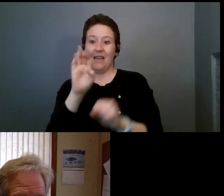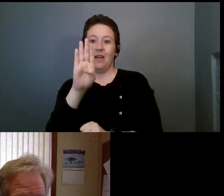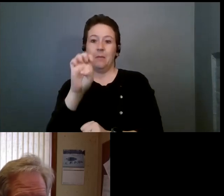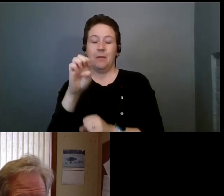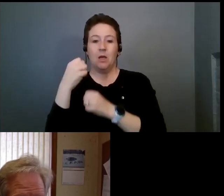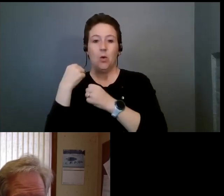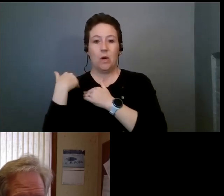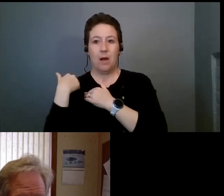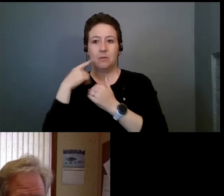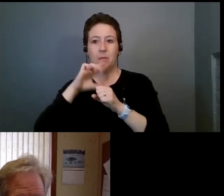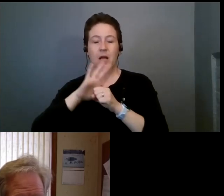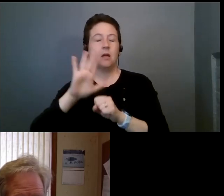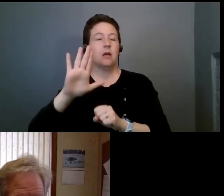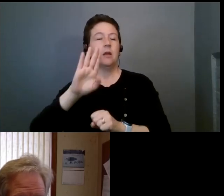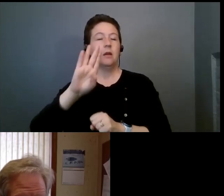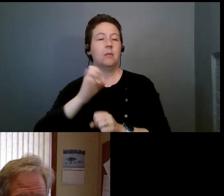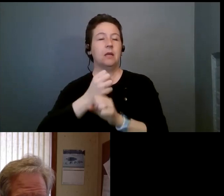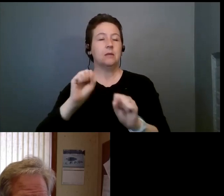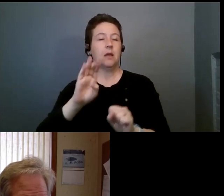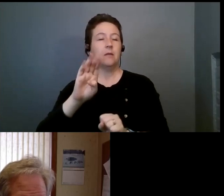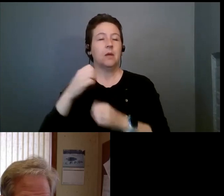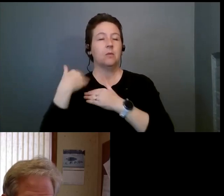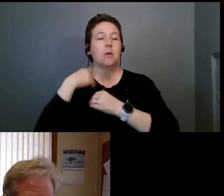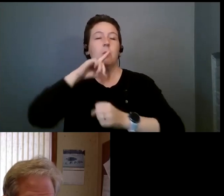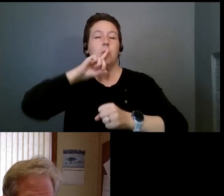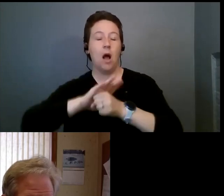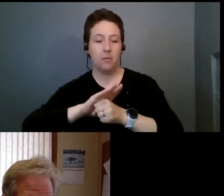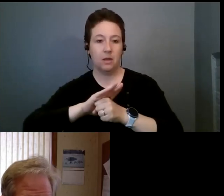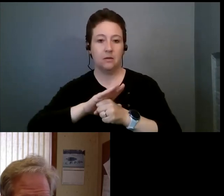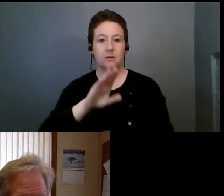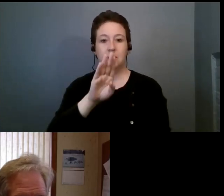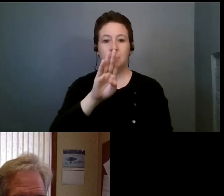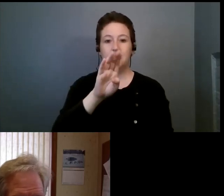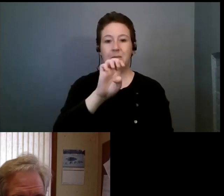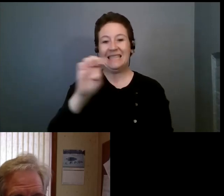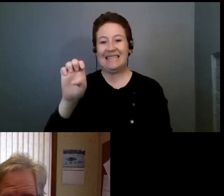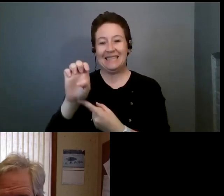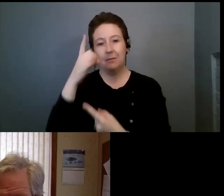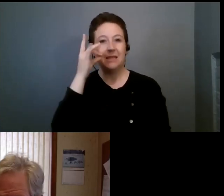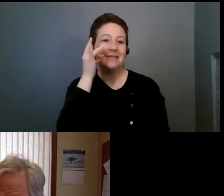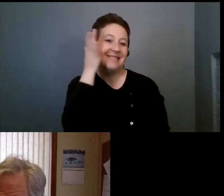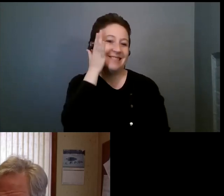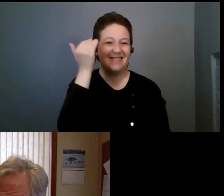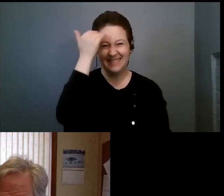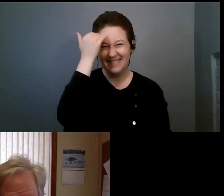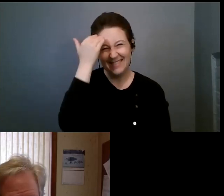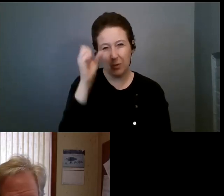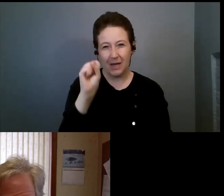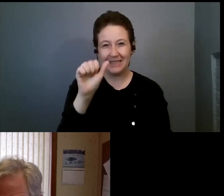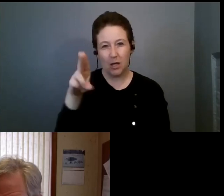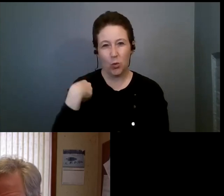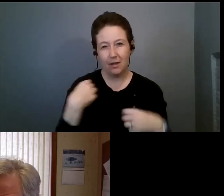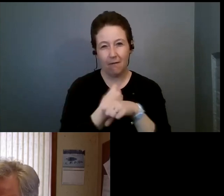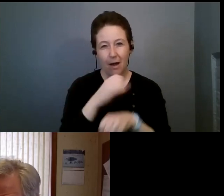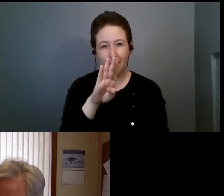excuse me, the Be Safe, Be Responsible promise. And that's B with 2 E's because that's how we do. We're the Fighting